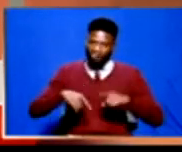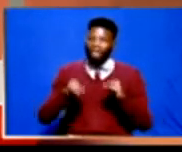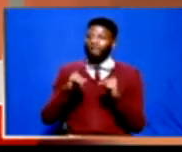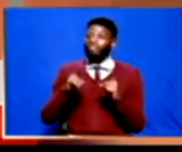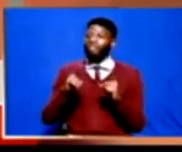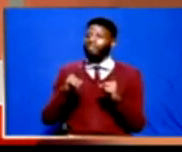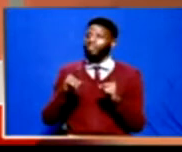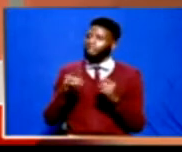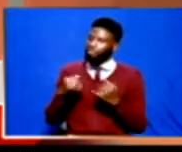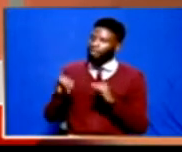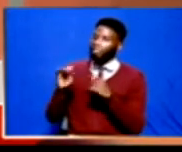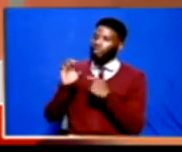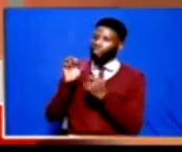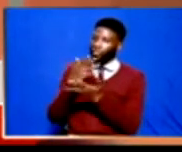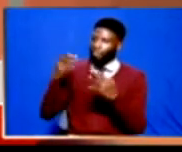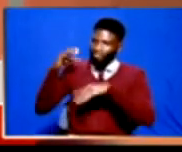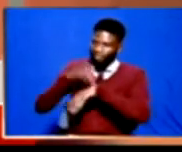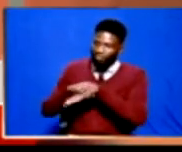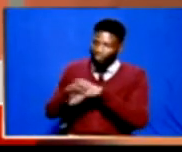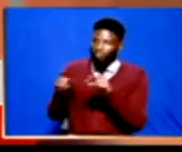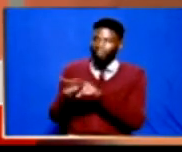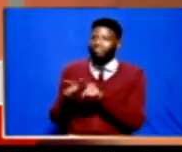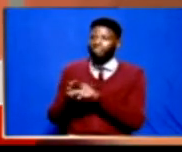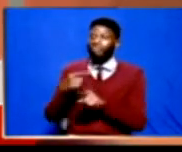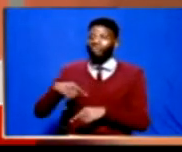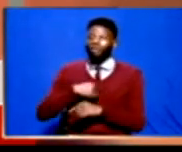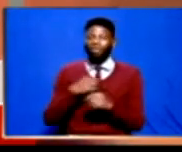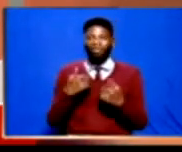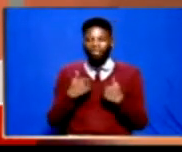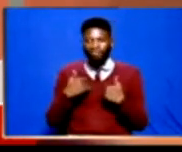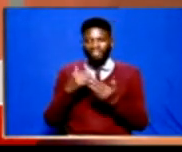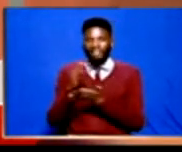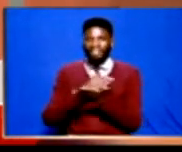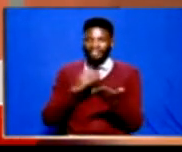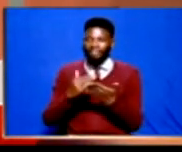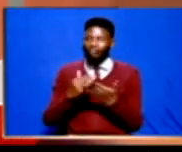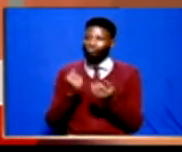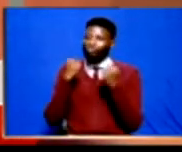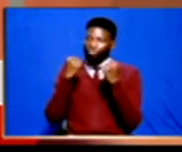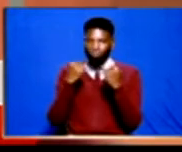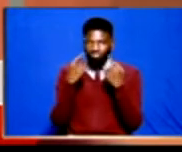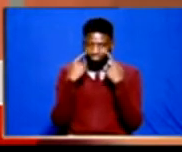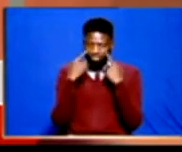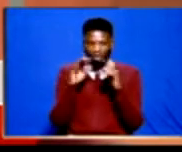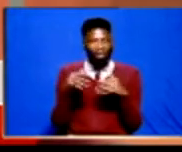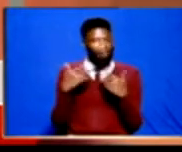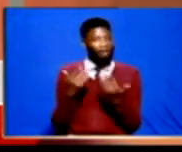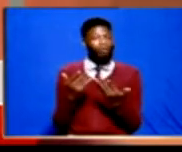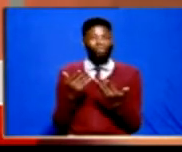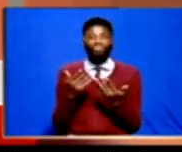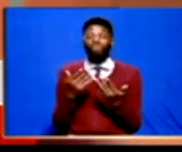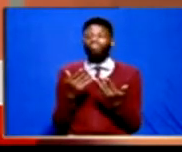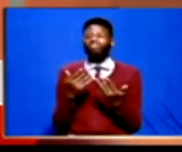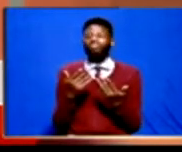to be able to, so that we create a revitalization of the sector, considering how much of a dull moment